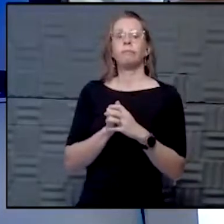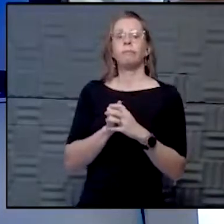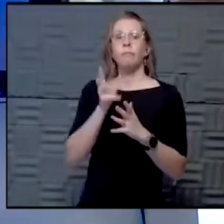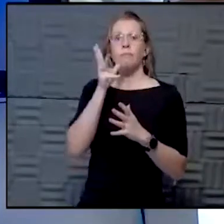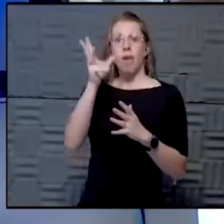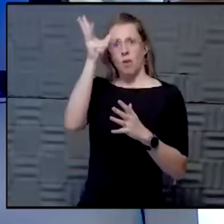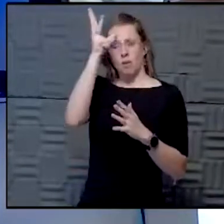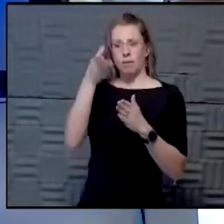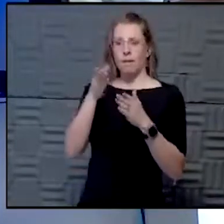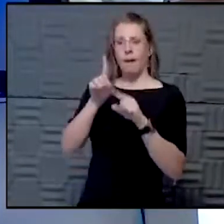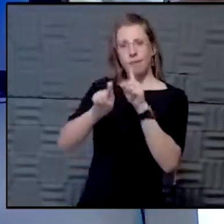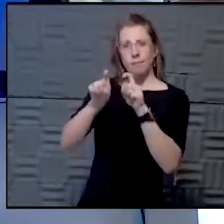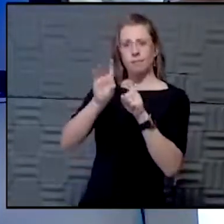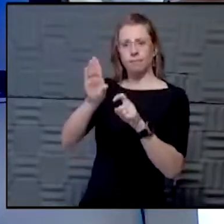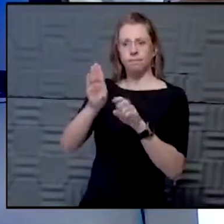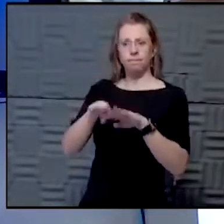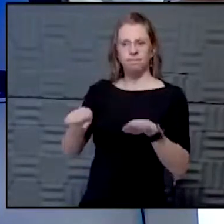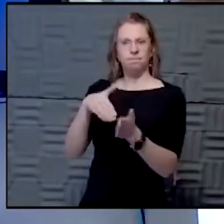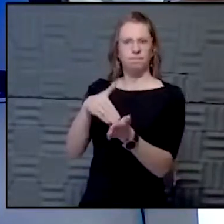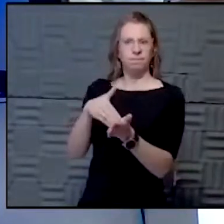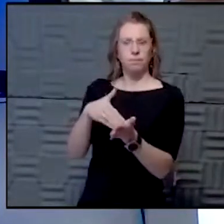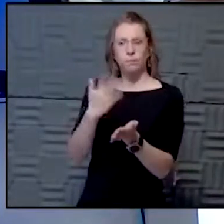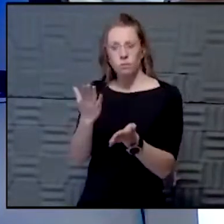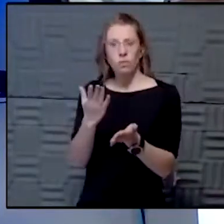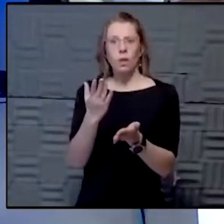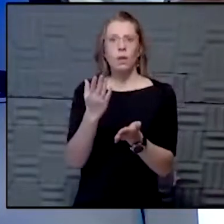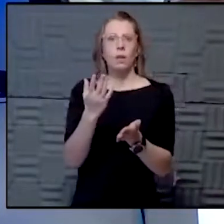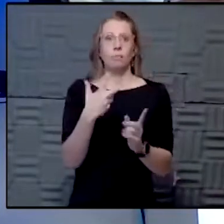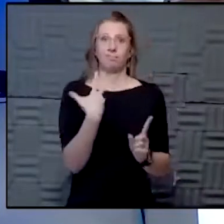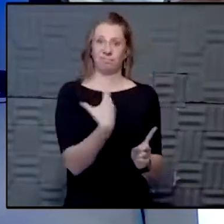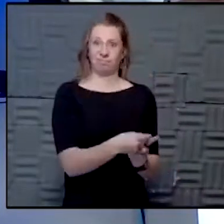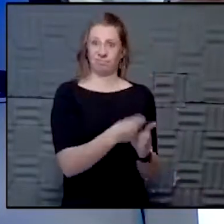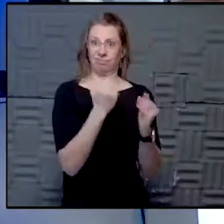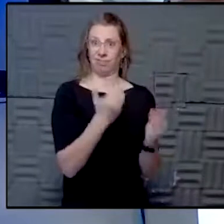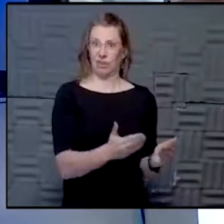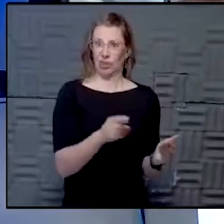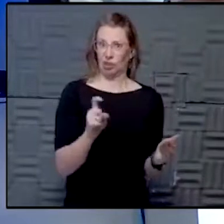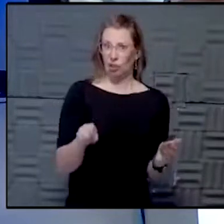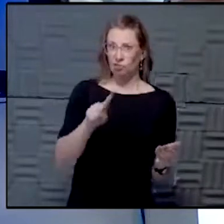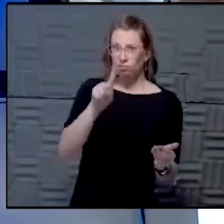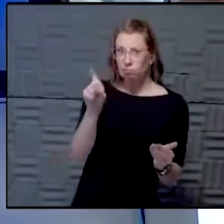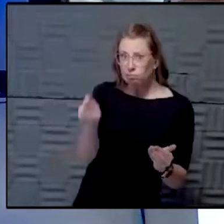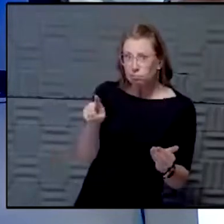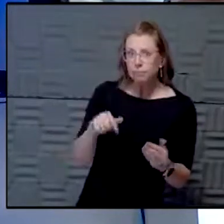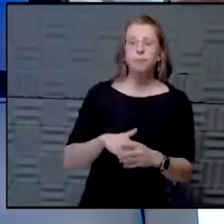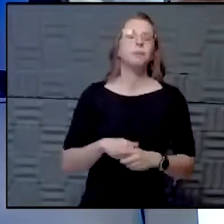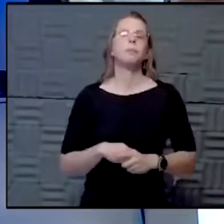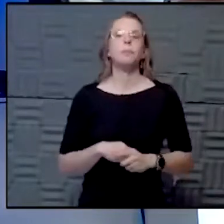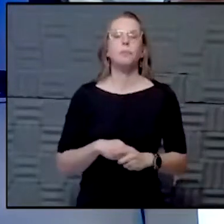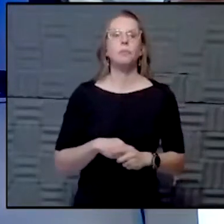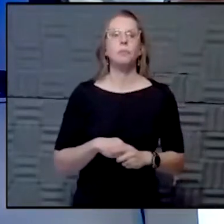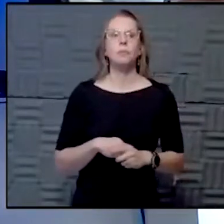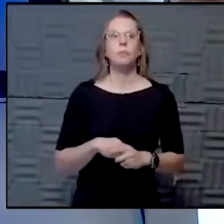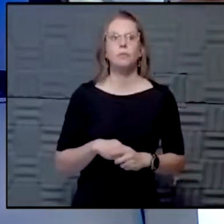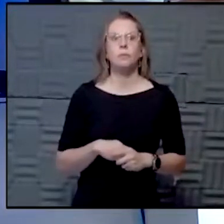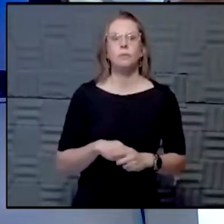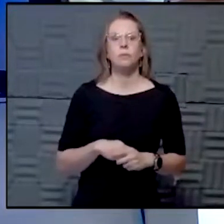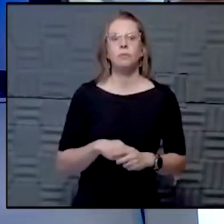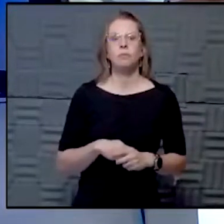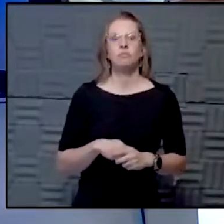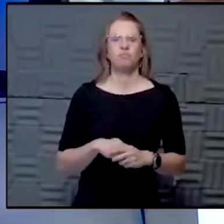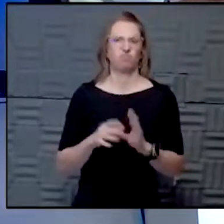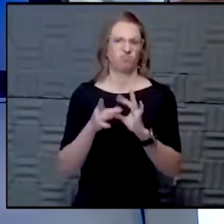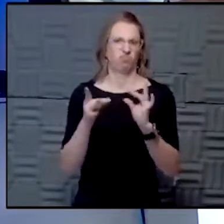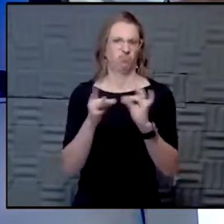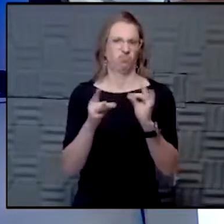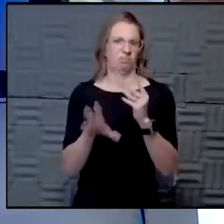about whether to give their child a shot? And this is in light of, you might update too. Sure. So